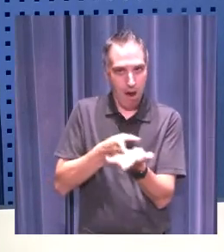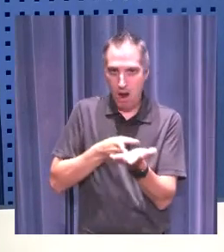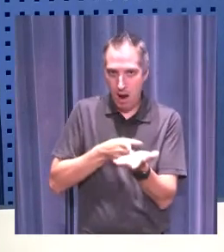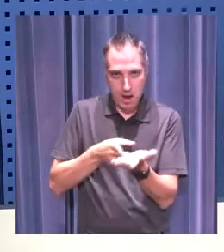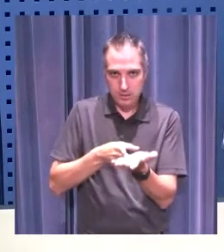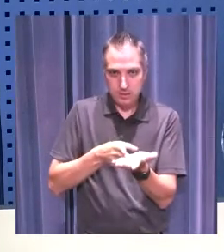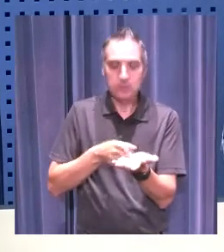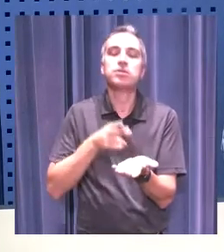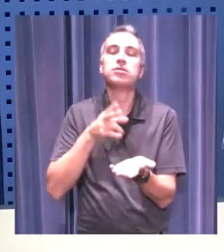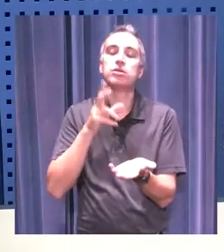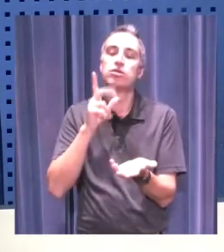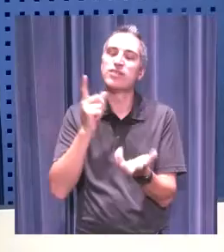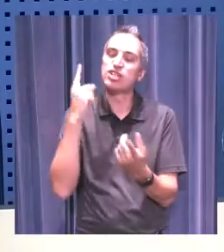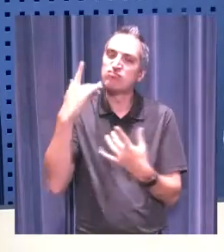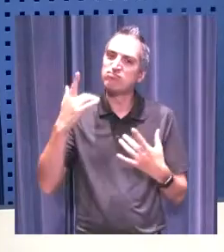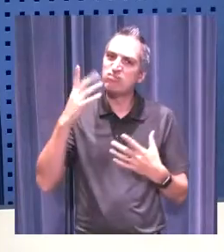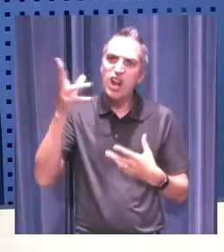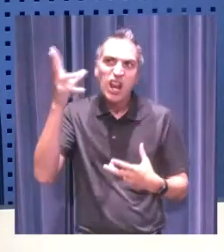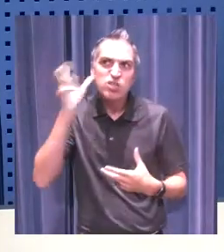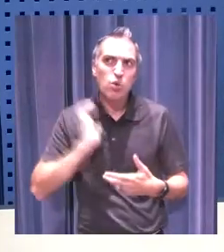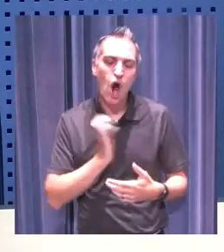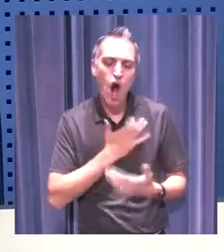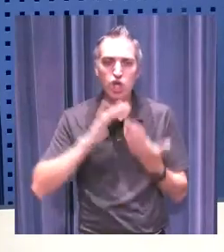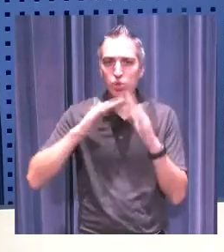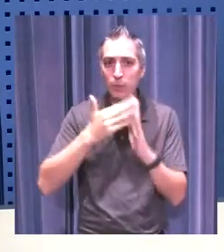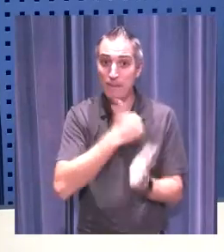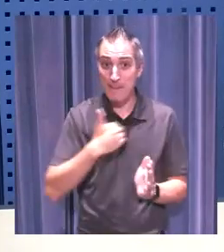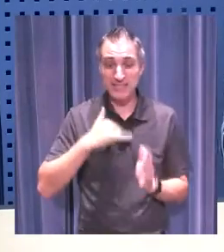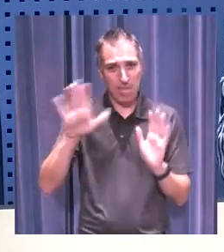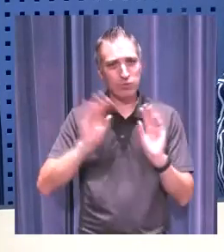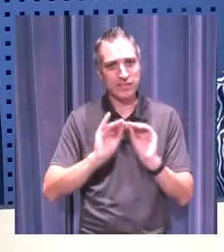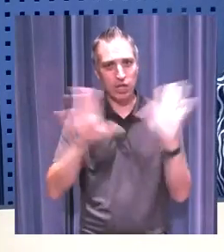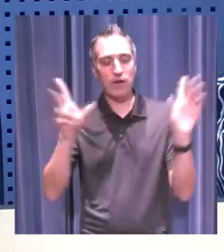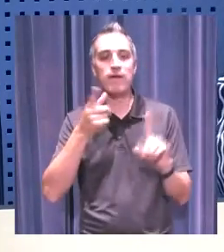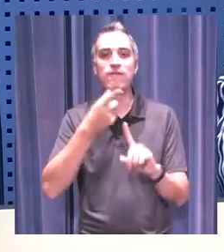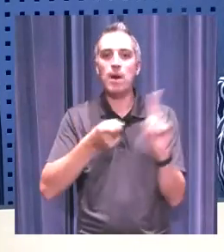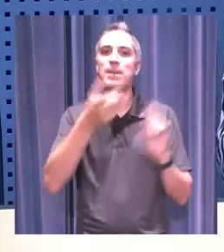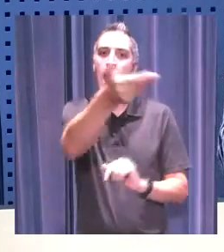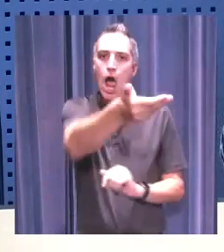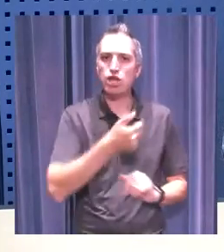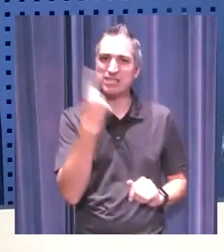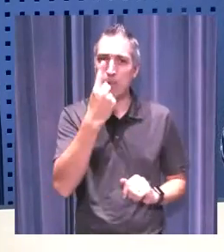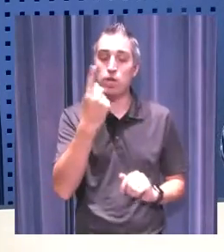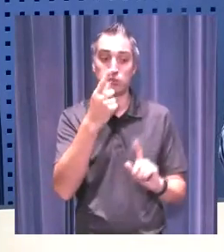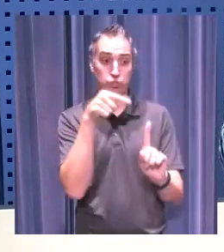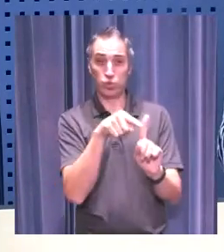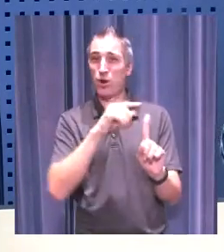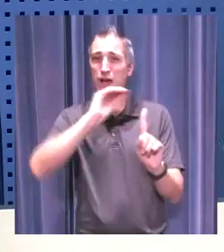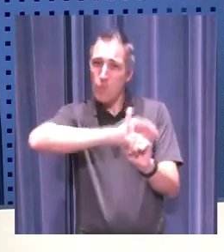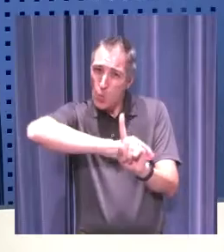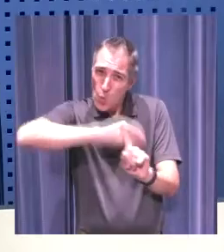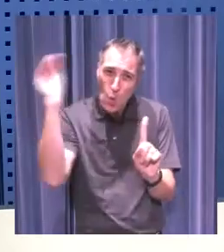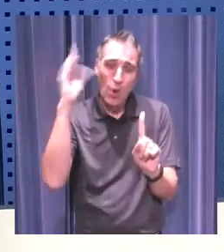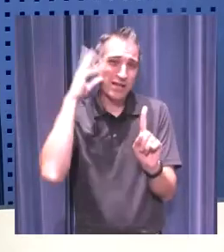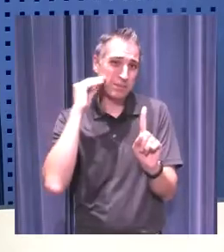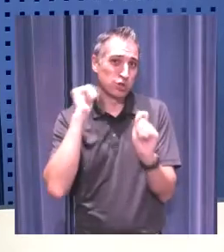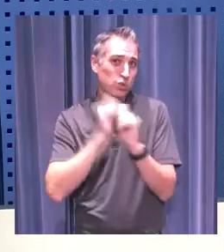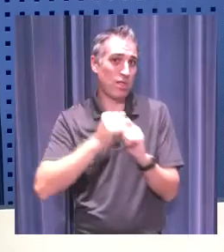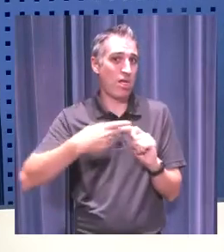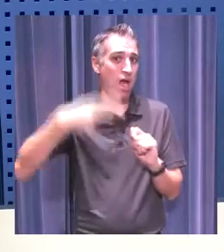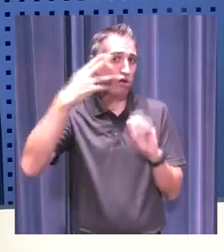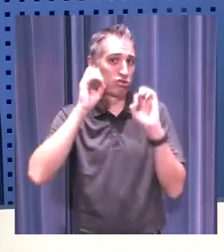concerns of our college and community members, and this was made very clear by your decision to hire somebody with absolutely no experience in higher